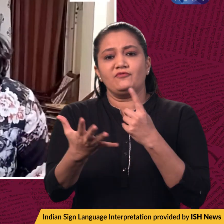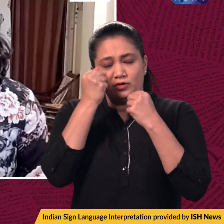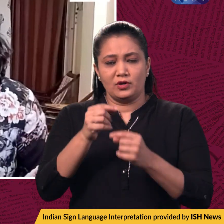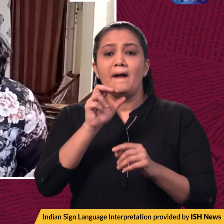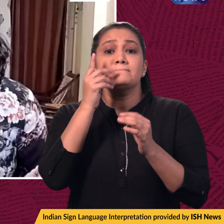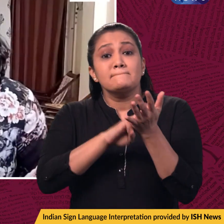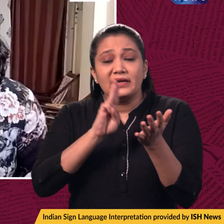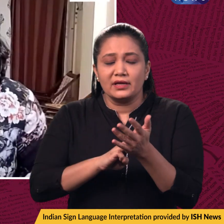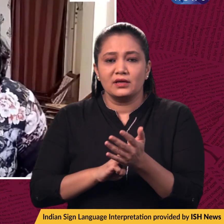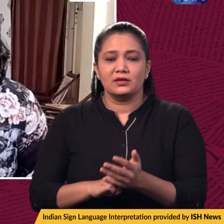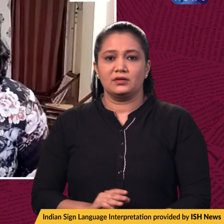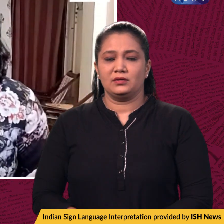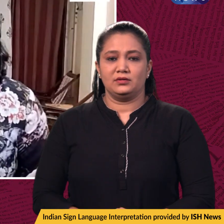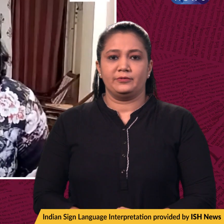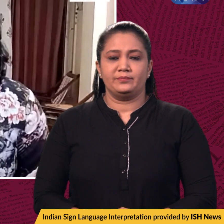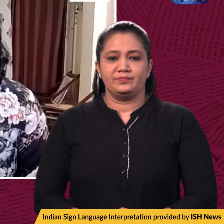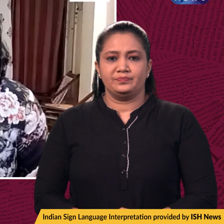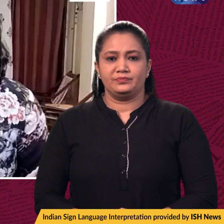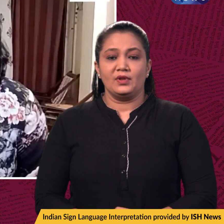China on Monday. Almost